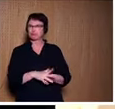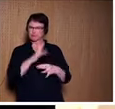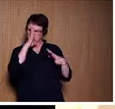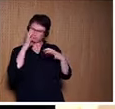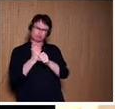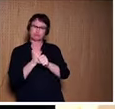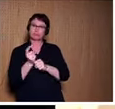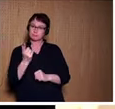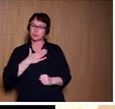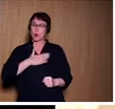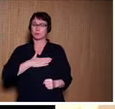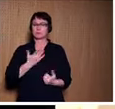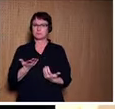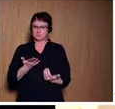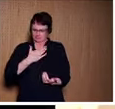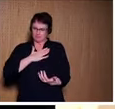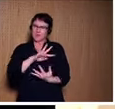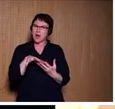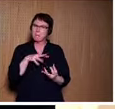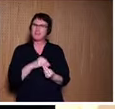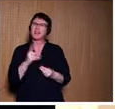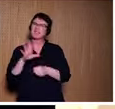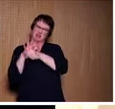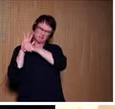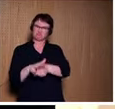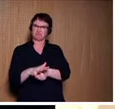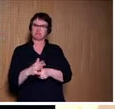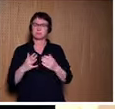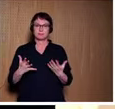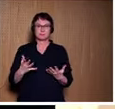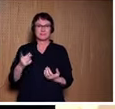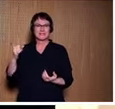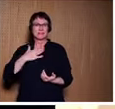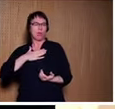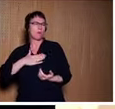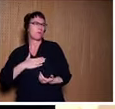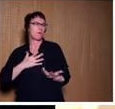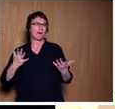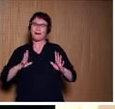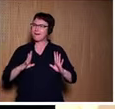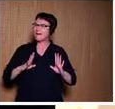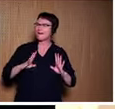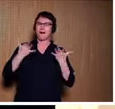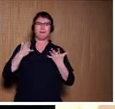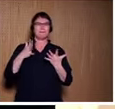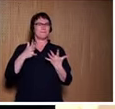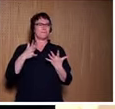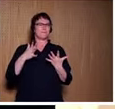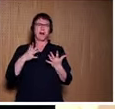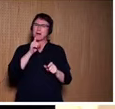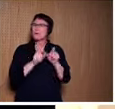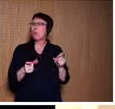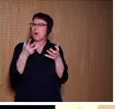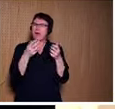our societies. They are trying to render life courses, life choices, and